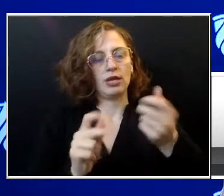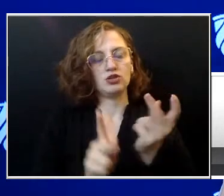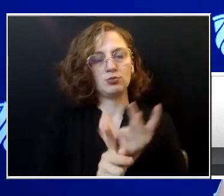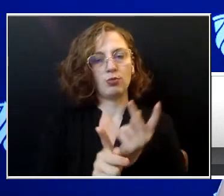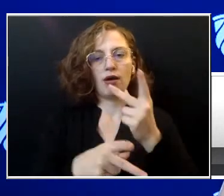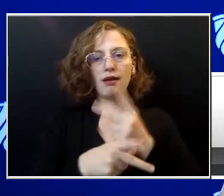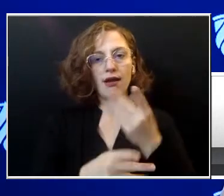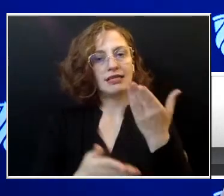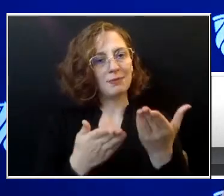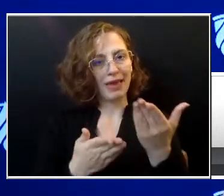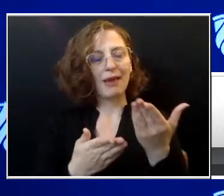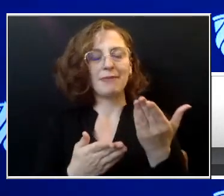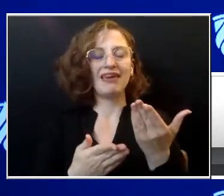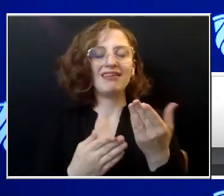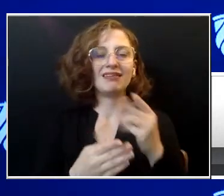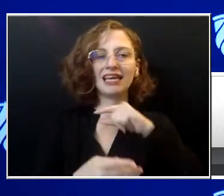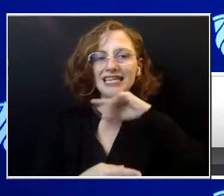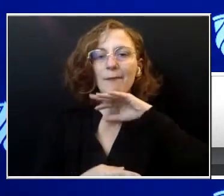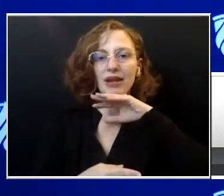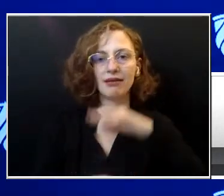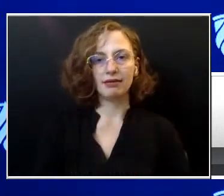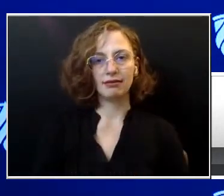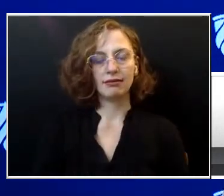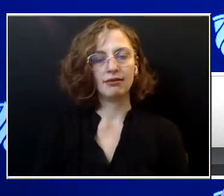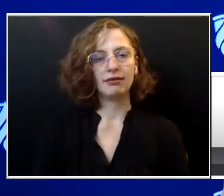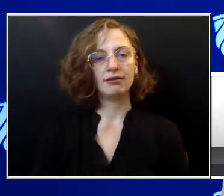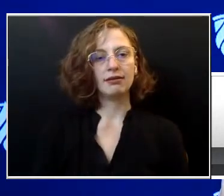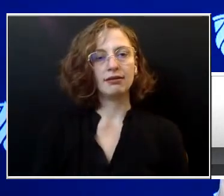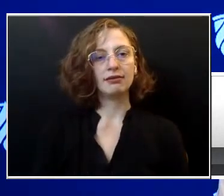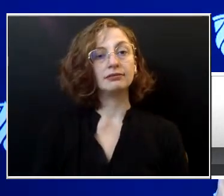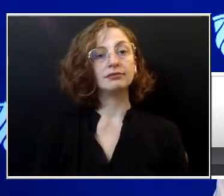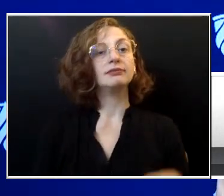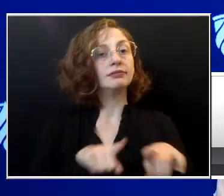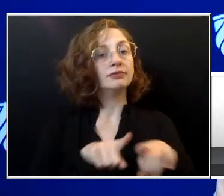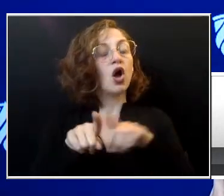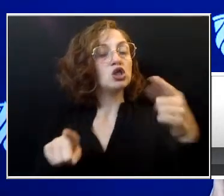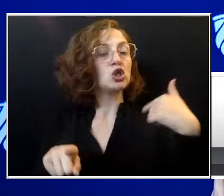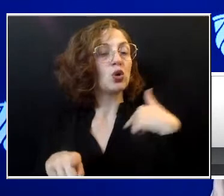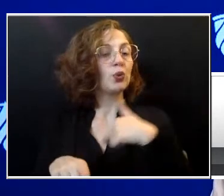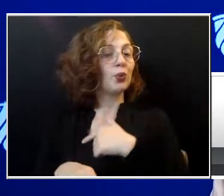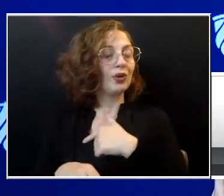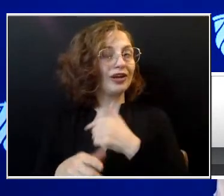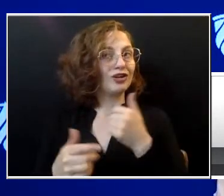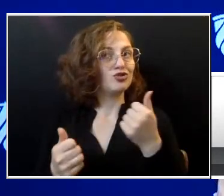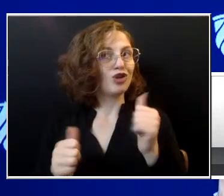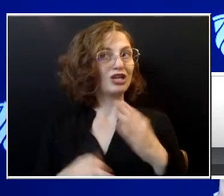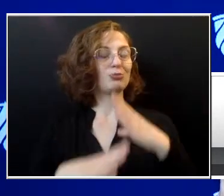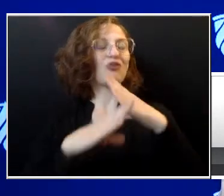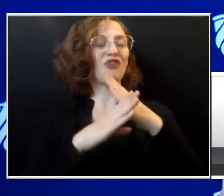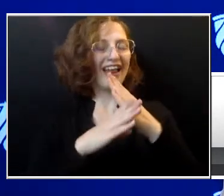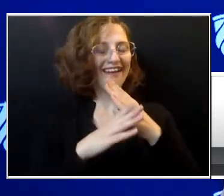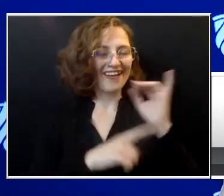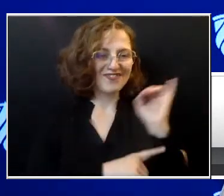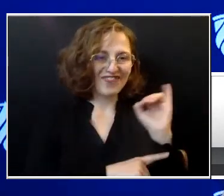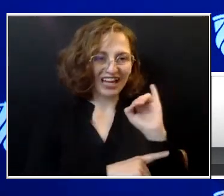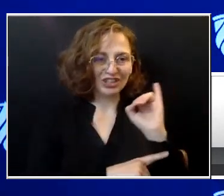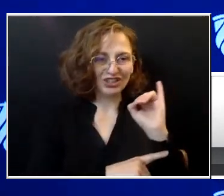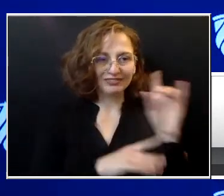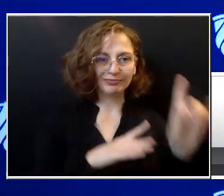contaminated. So we are also, like we said, trying to prevent cases of infection. We know that earlier in the year this